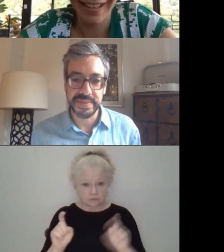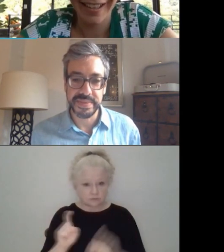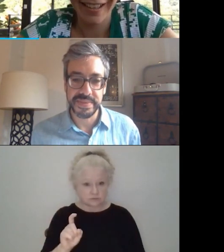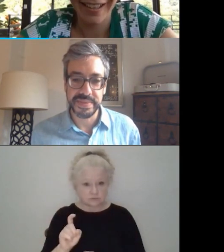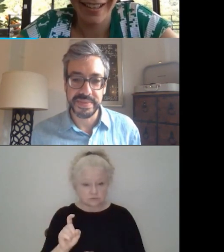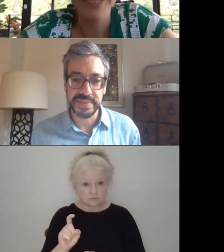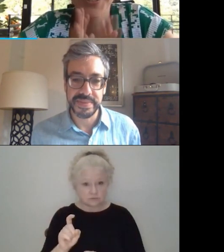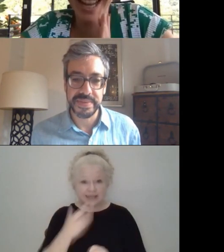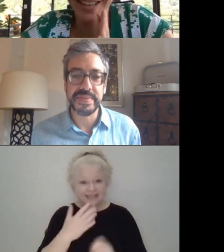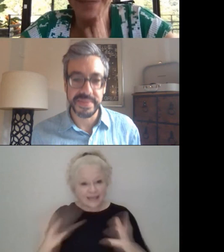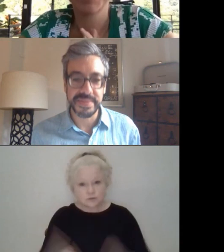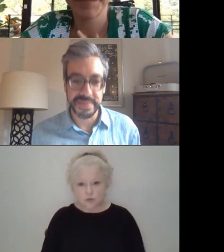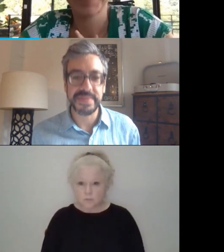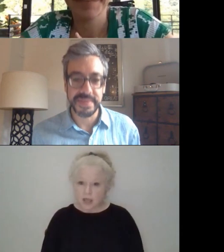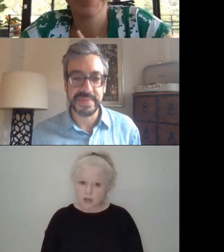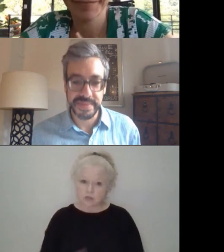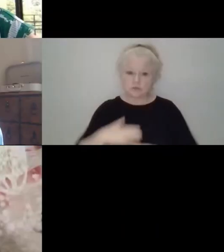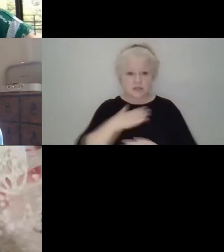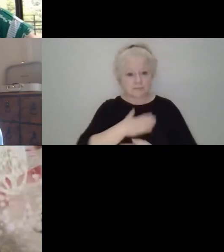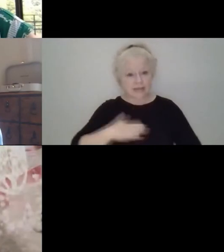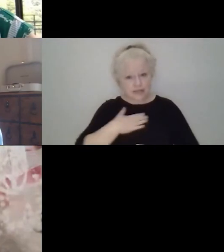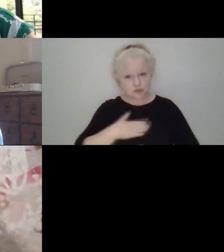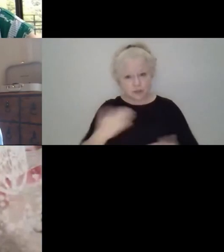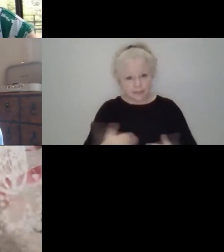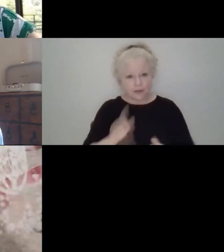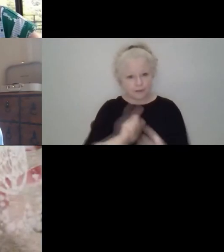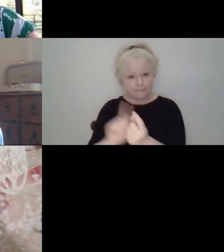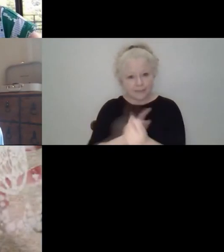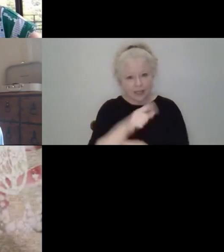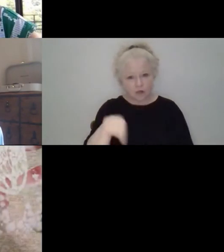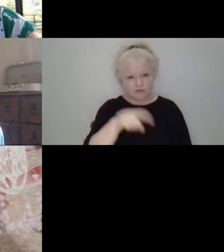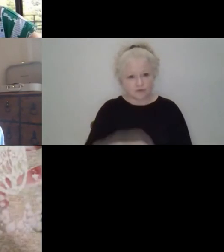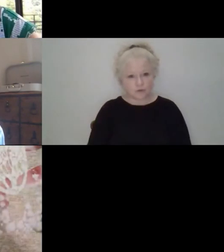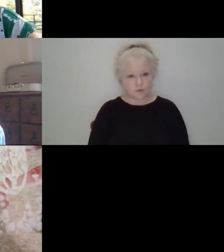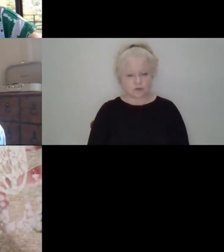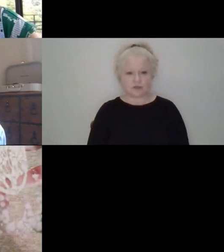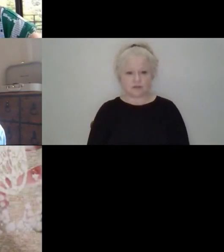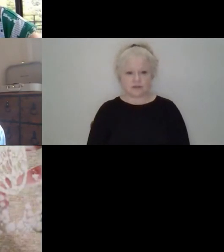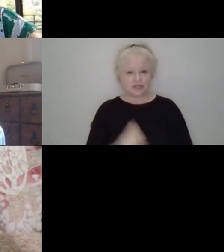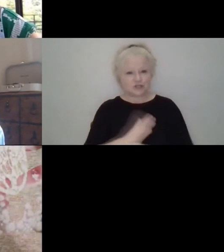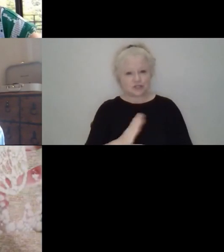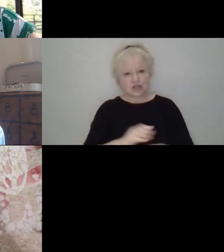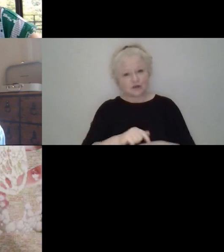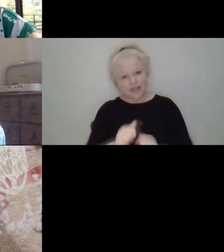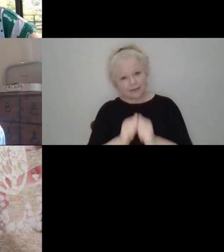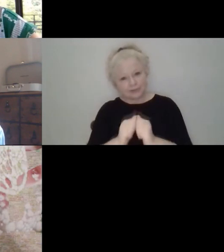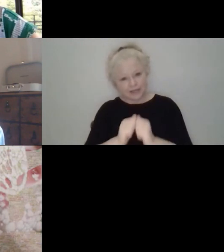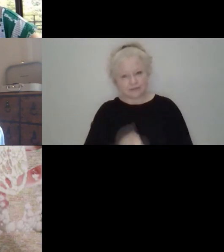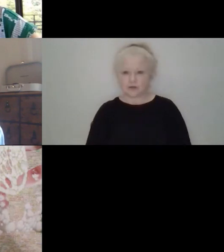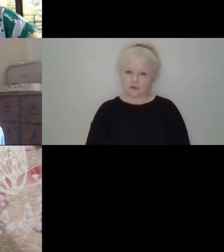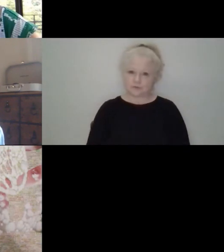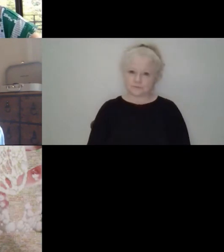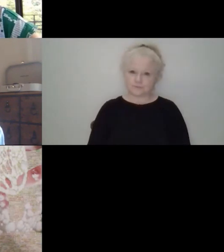No, well, thank you very much. It was a pleasure to meet all of you and for this time. And yeah, I mean, it's not, it's not